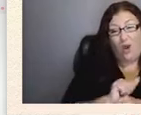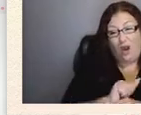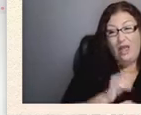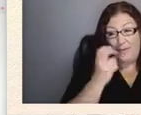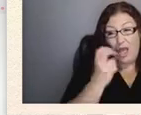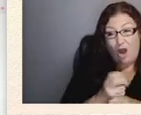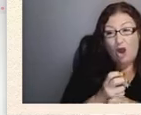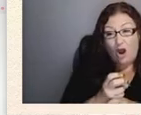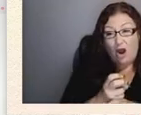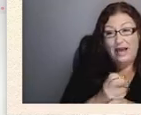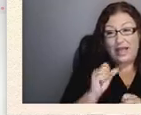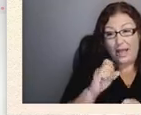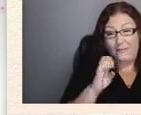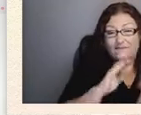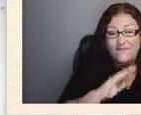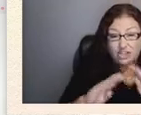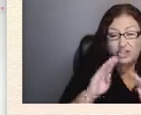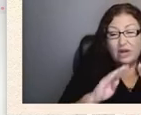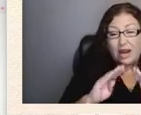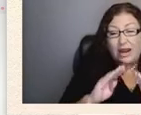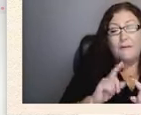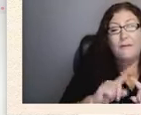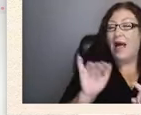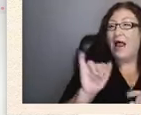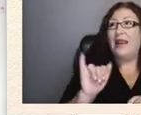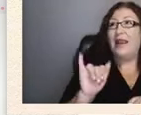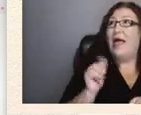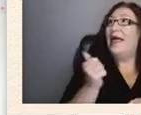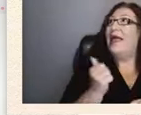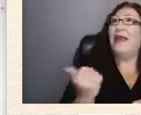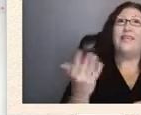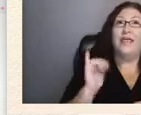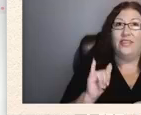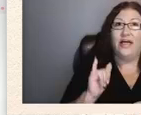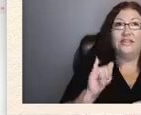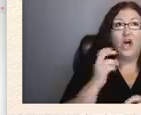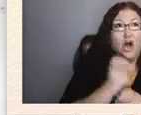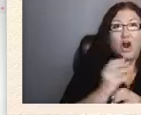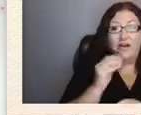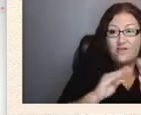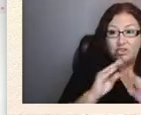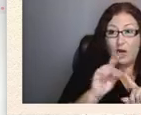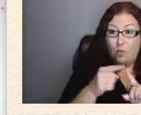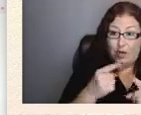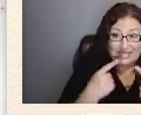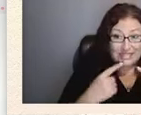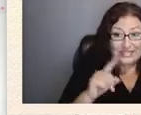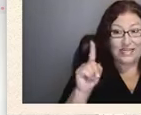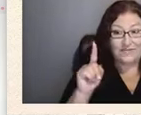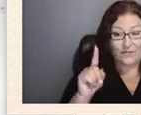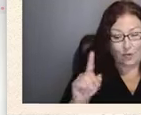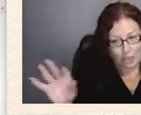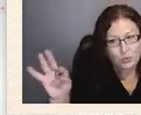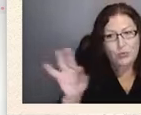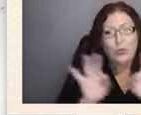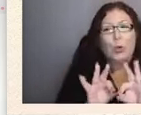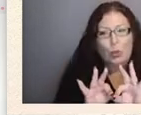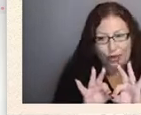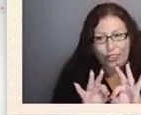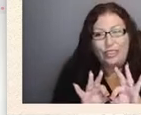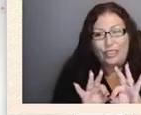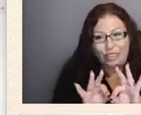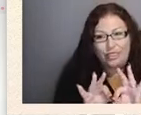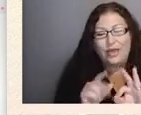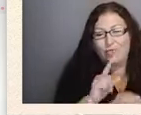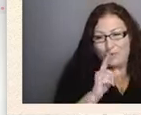very frustrating, but like anything that's hard and frustrating, when it's successful, it can be very